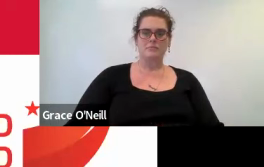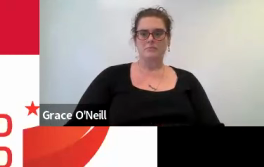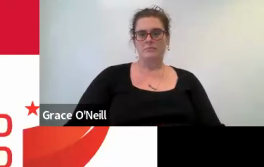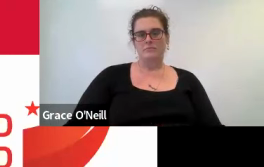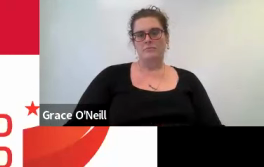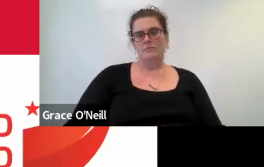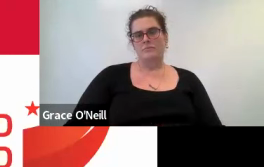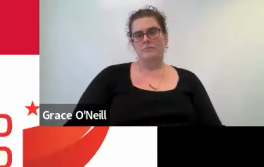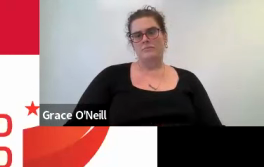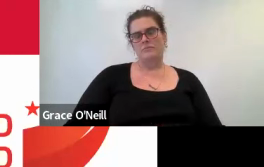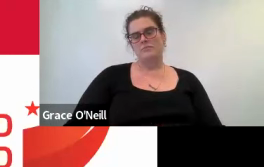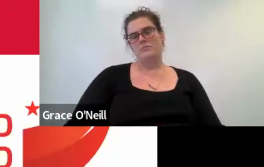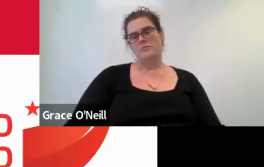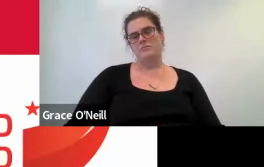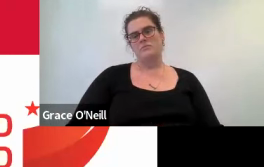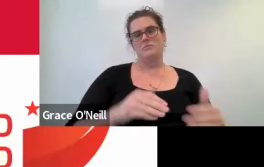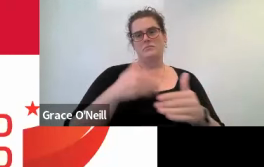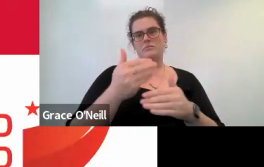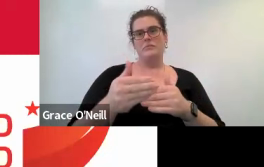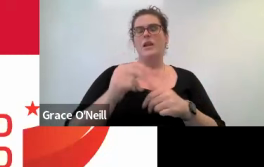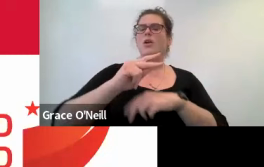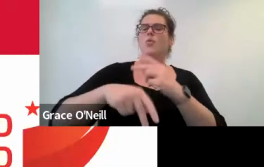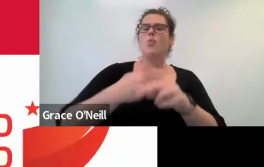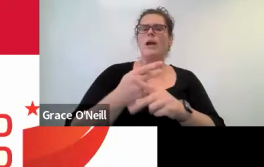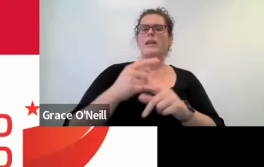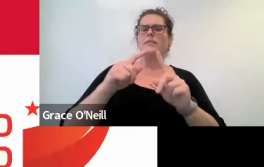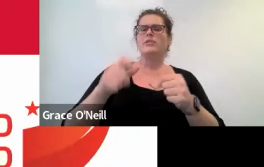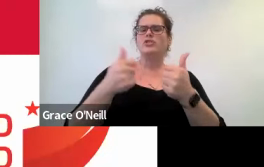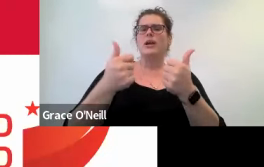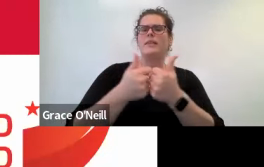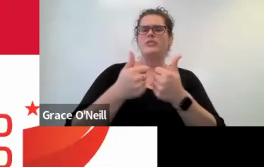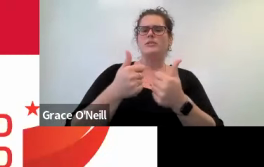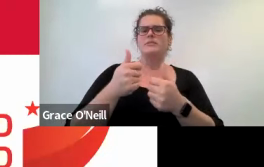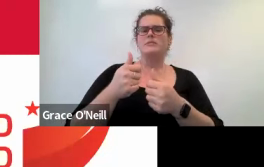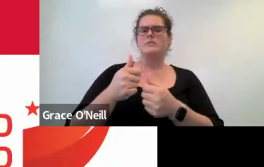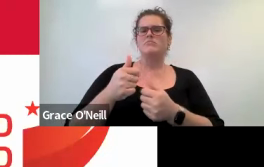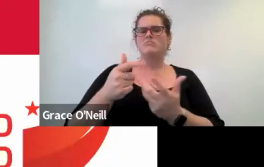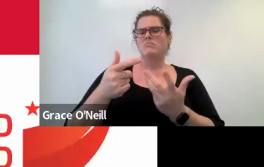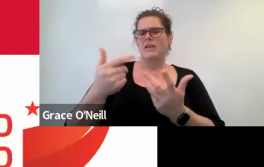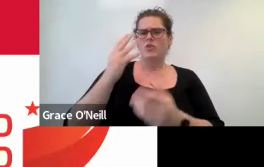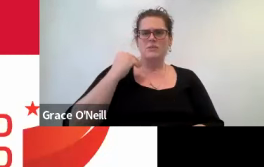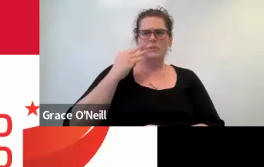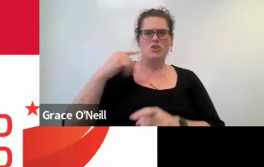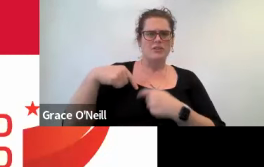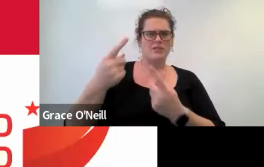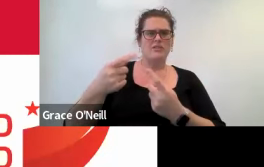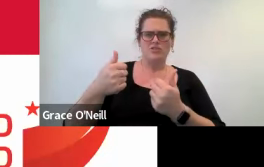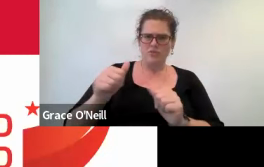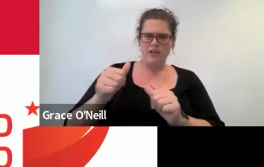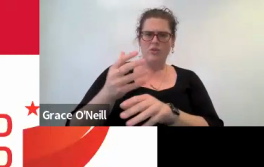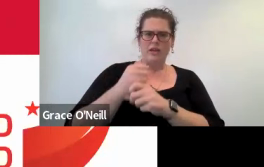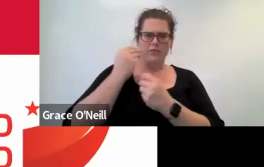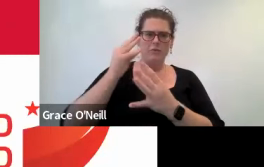What kind of challenges getting information about the pandemic have you had? When polled for the